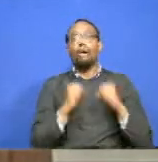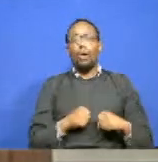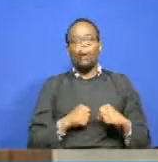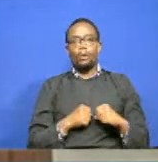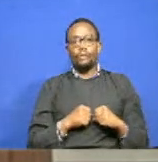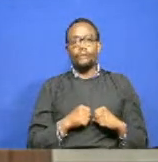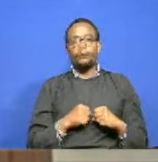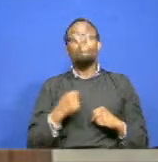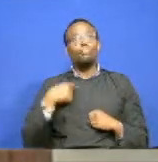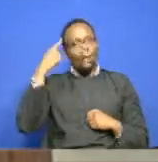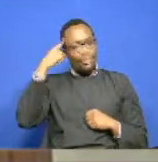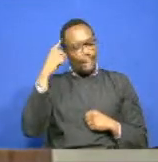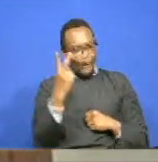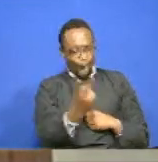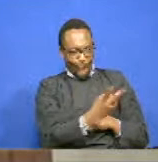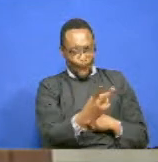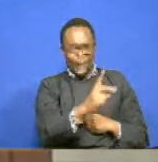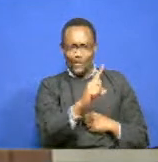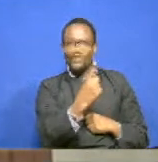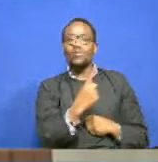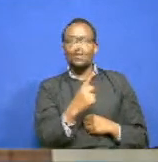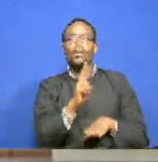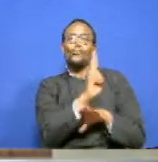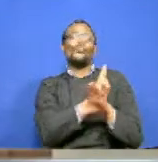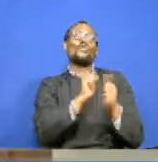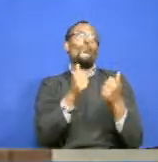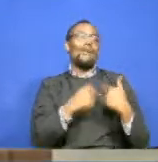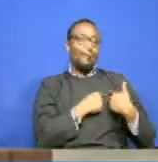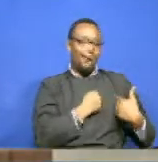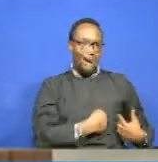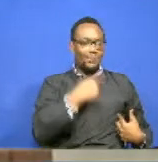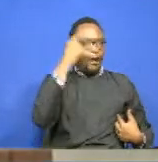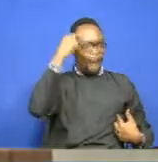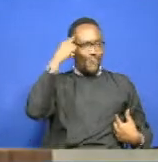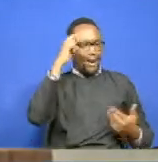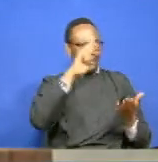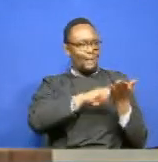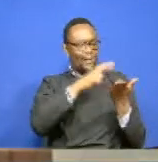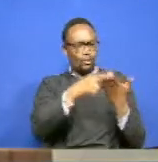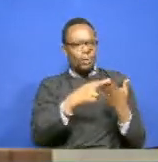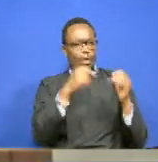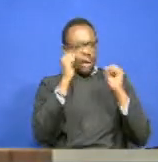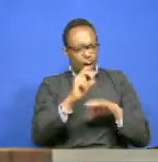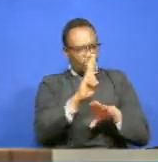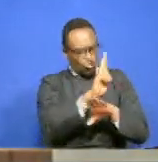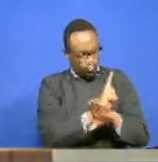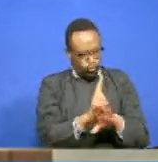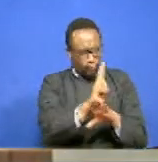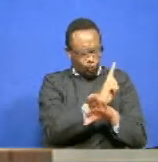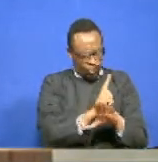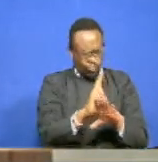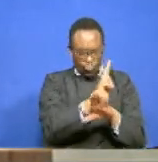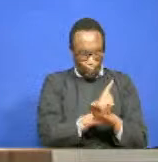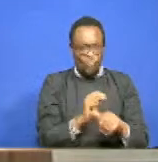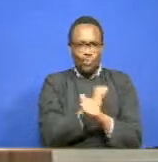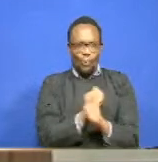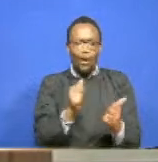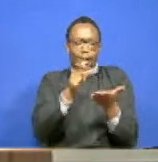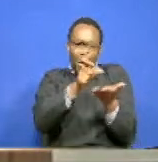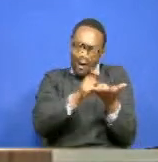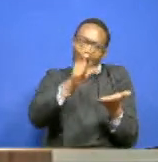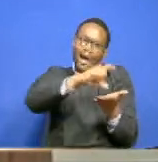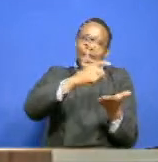And I think the first to utilize the heart and the mind resources to be able to put these resources into use and added